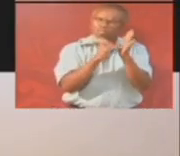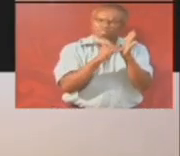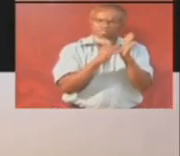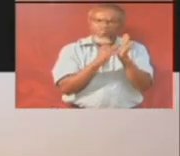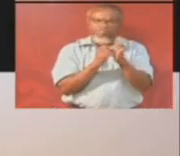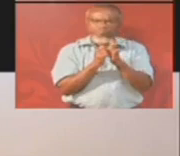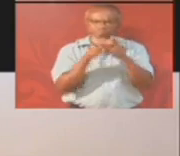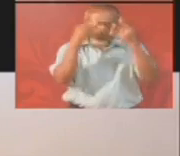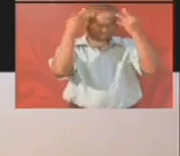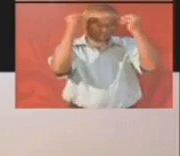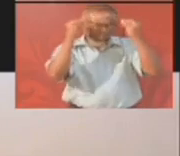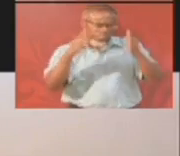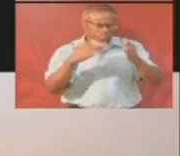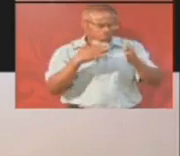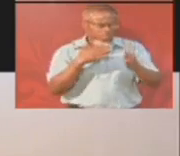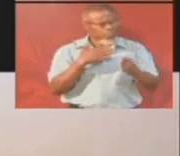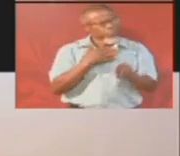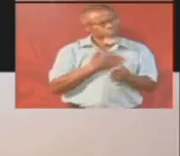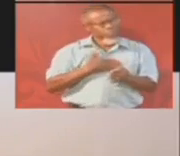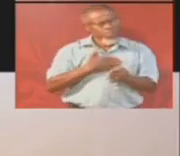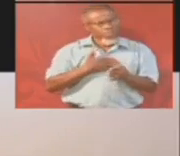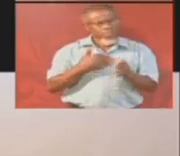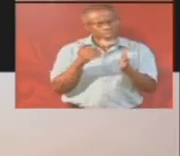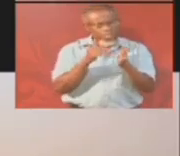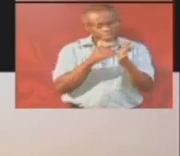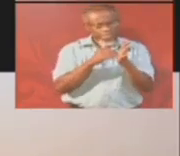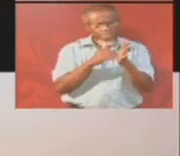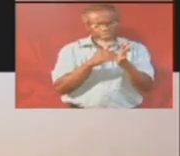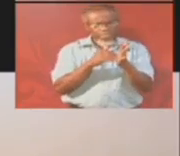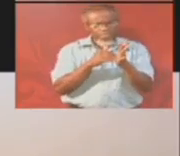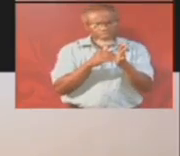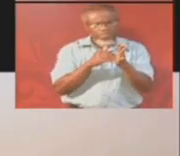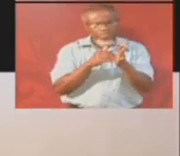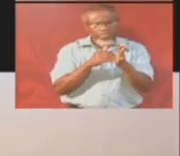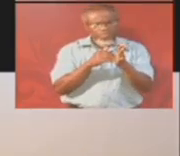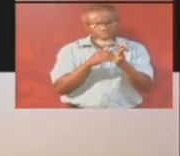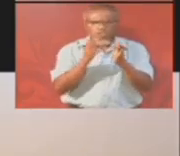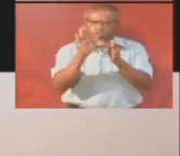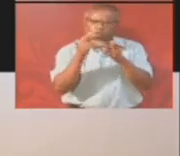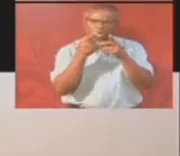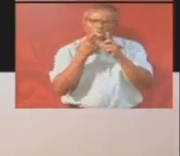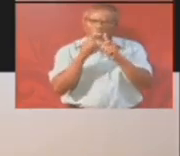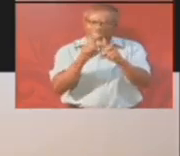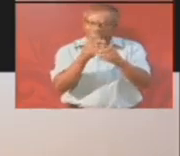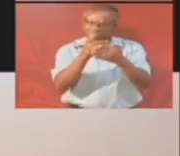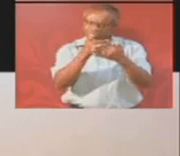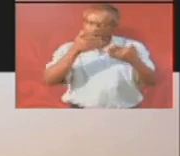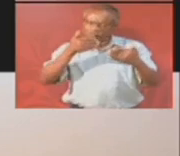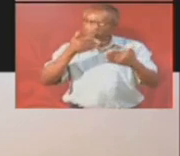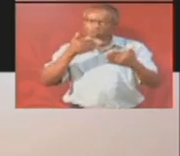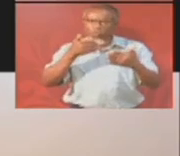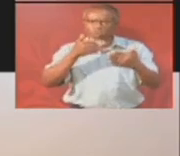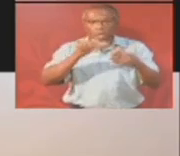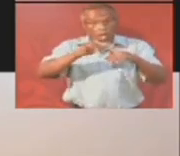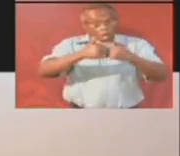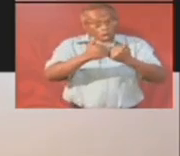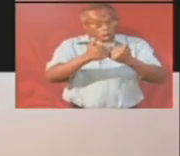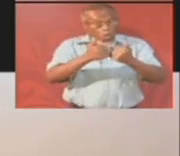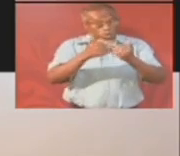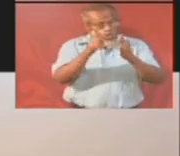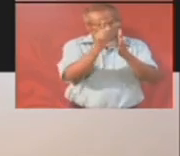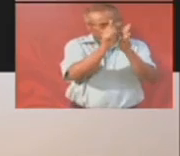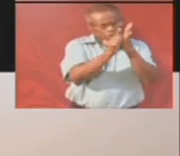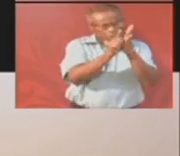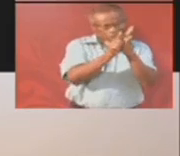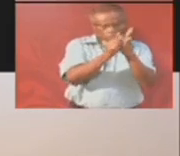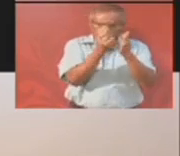going to ask you to revisit your answer to me and please explain to me how the legal or illegal status